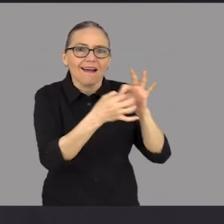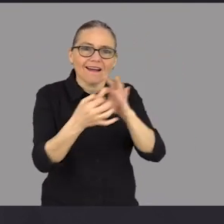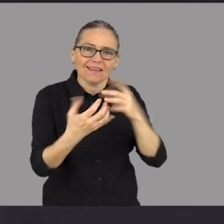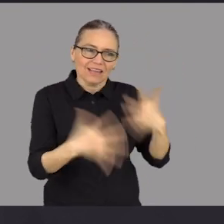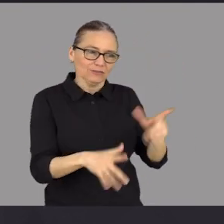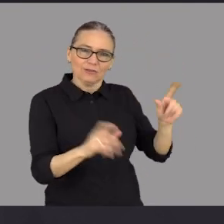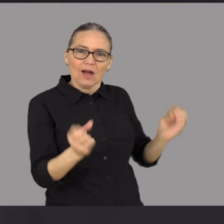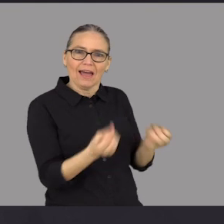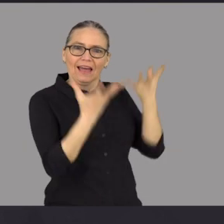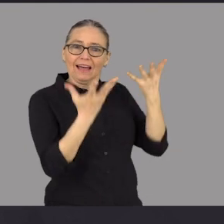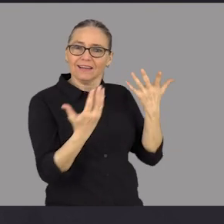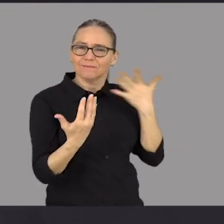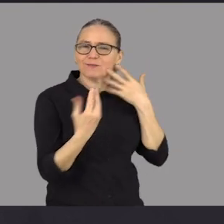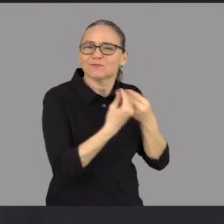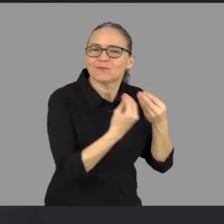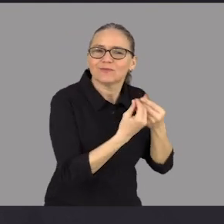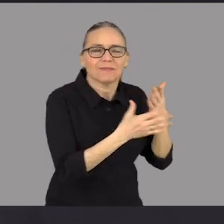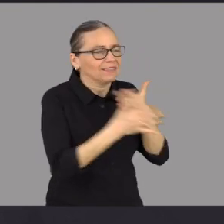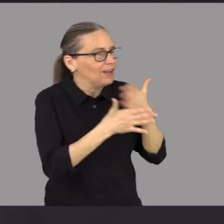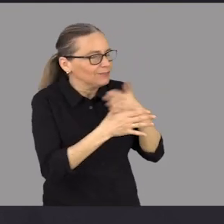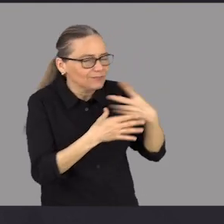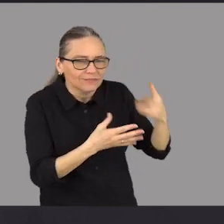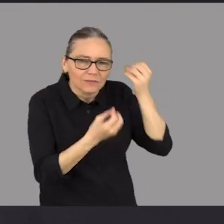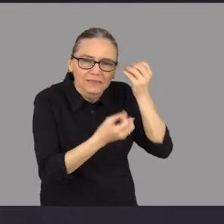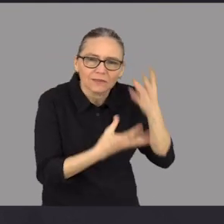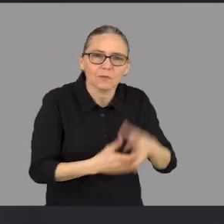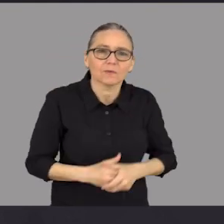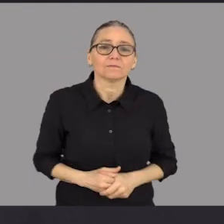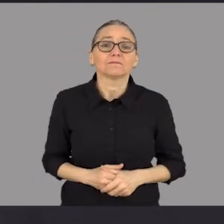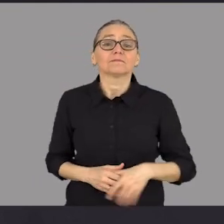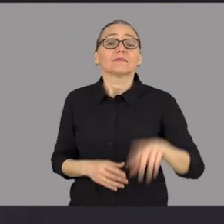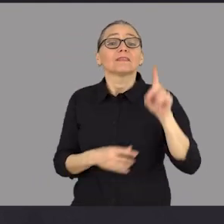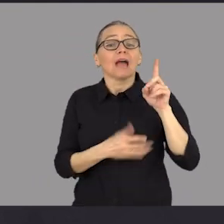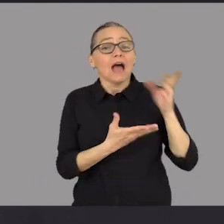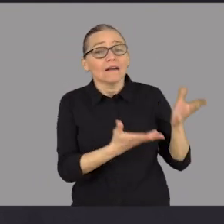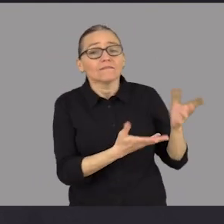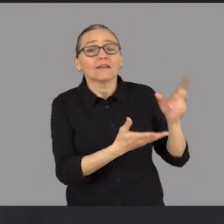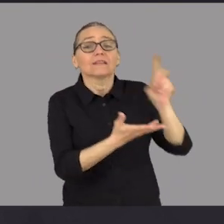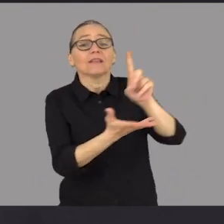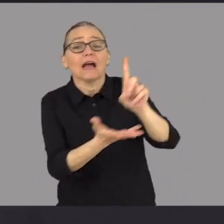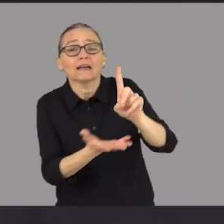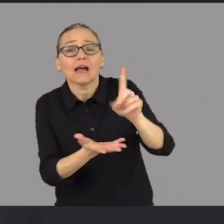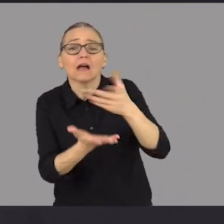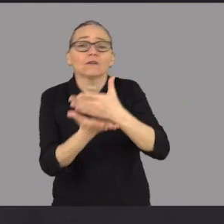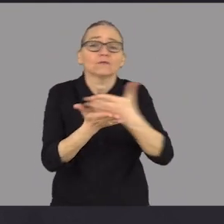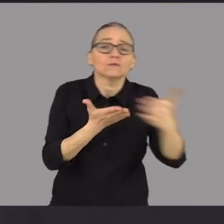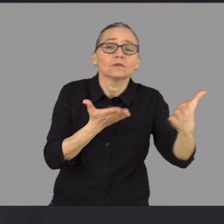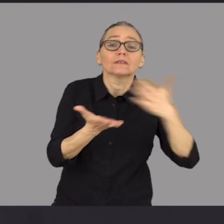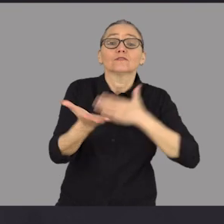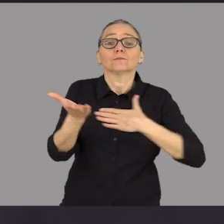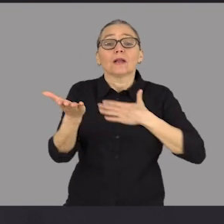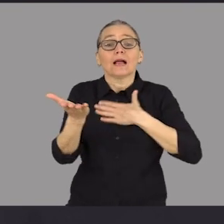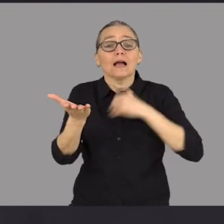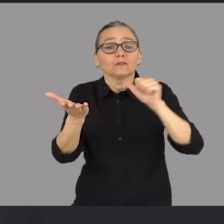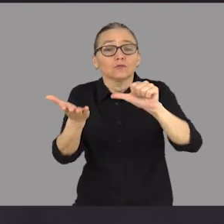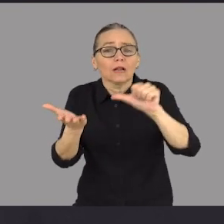That's great, that relationship that you've built. Thanks so much for sharing that information, Dave.